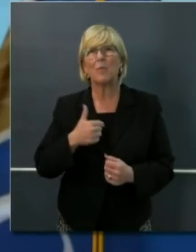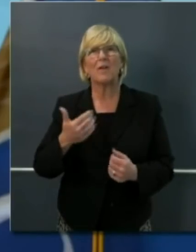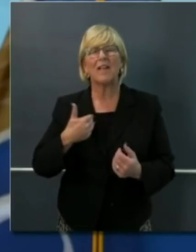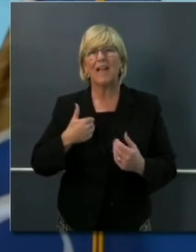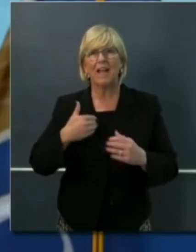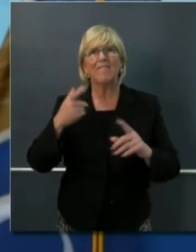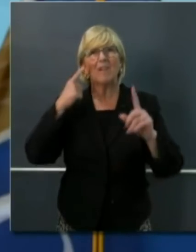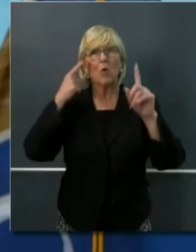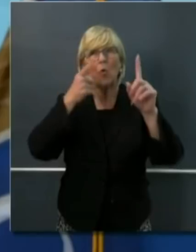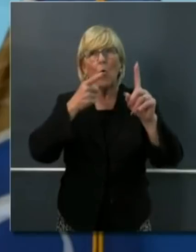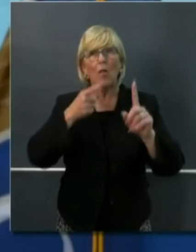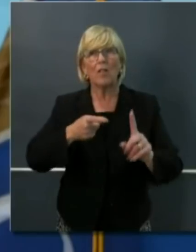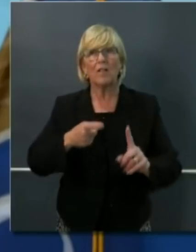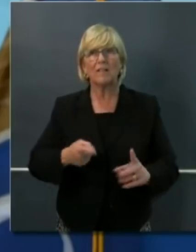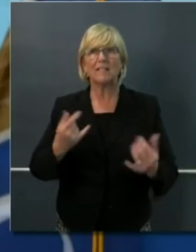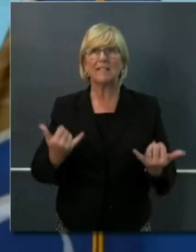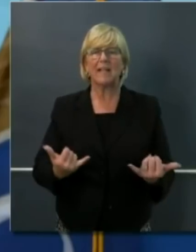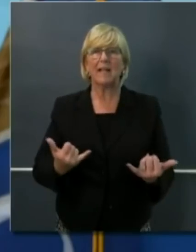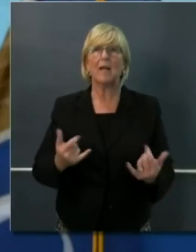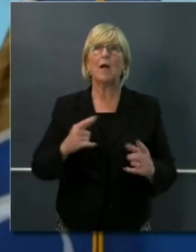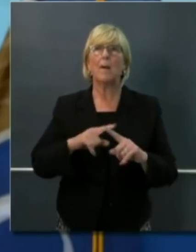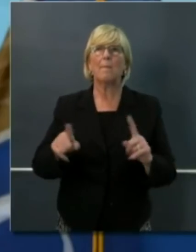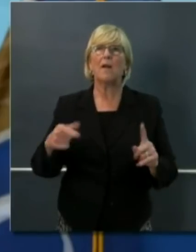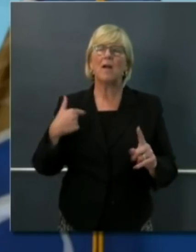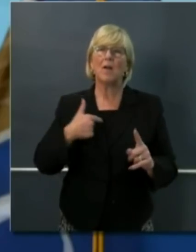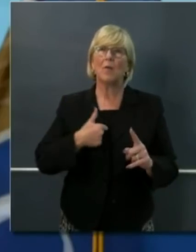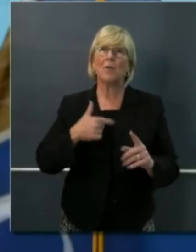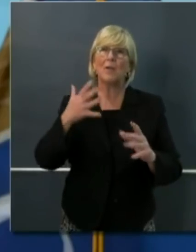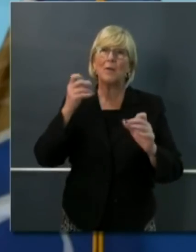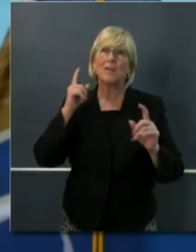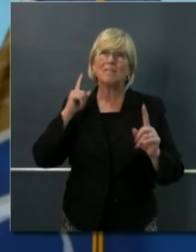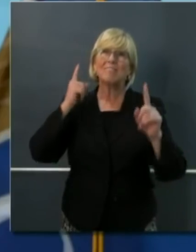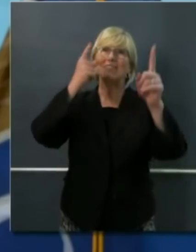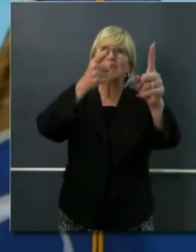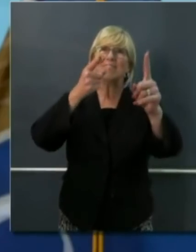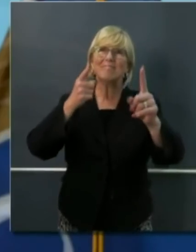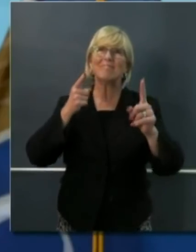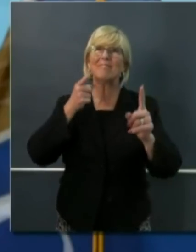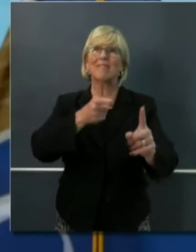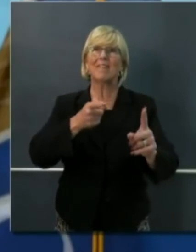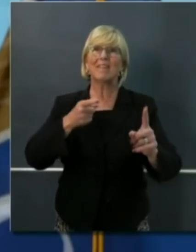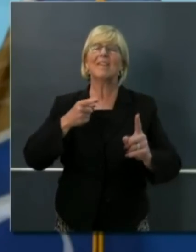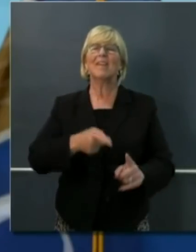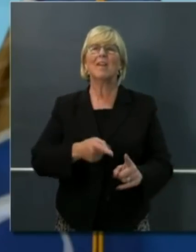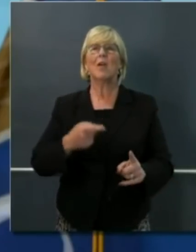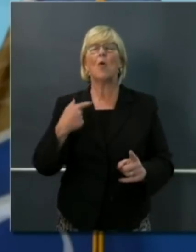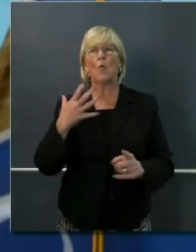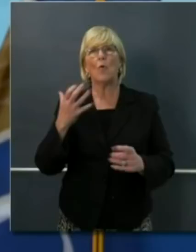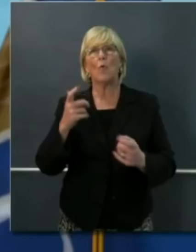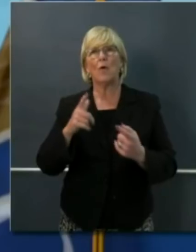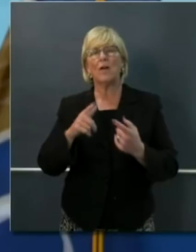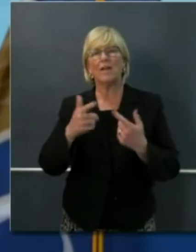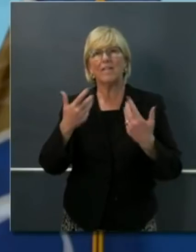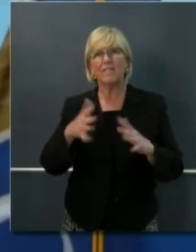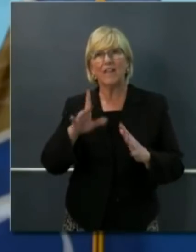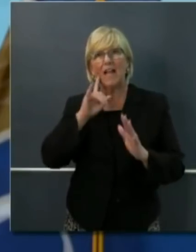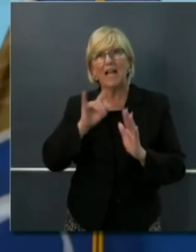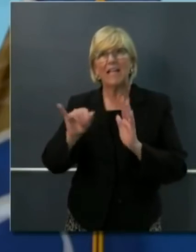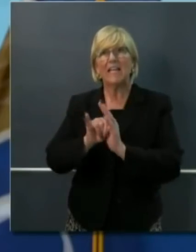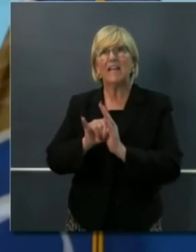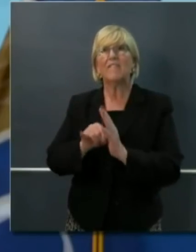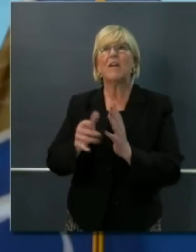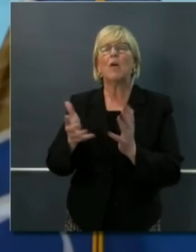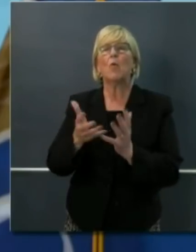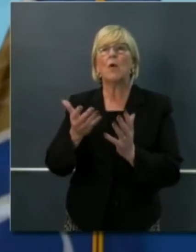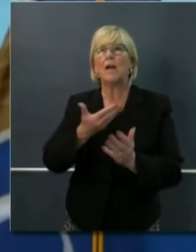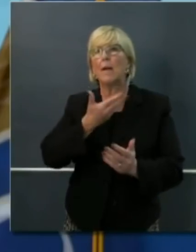clear goals, but we also have stretch goals. I told you about the capacity of instruments already in the state that we've identified to be able to